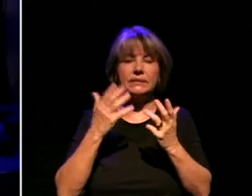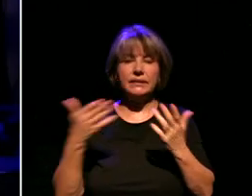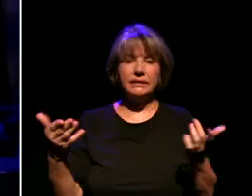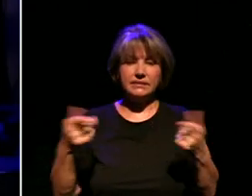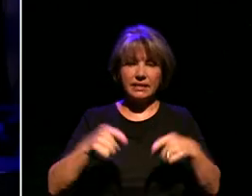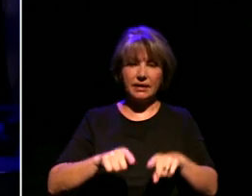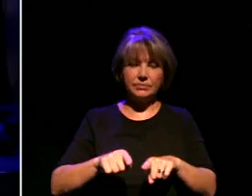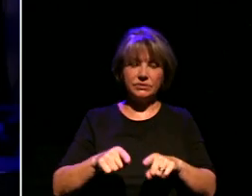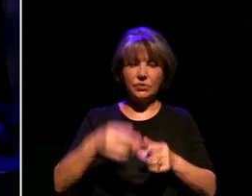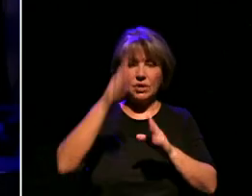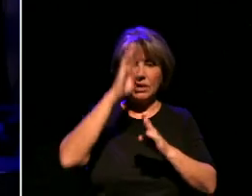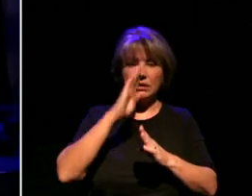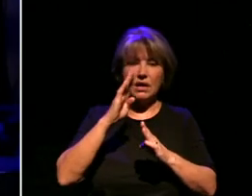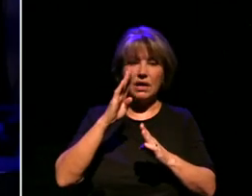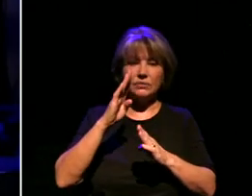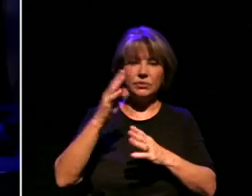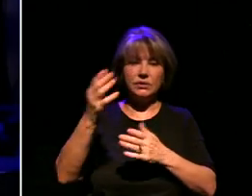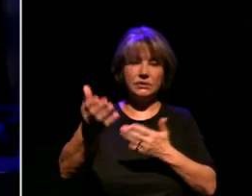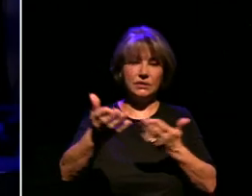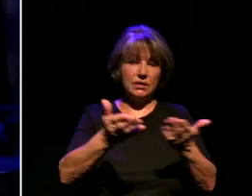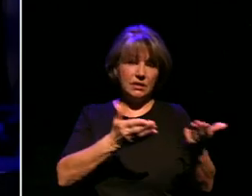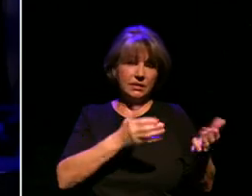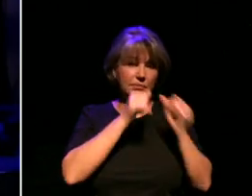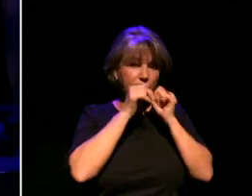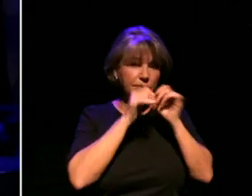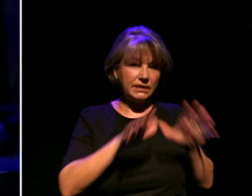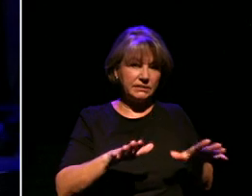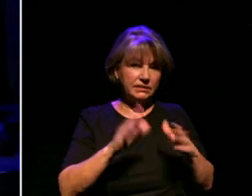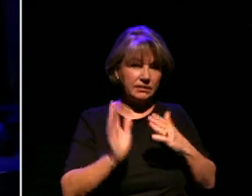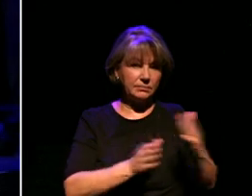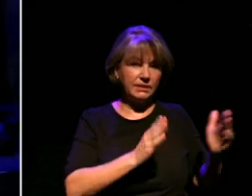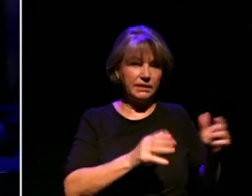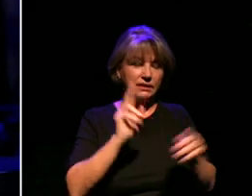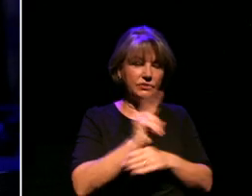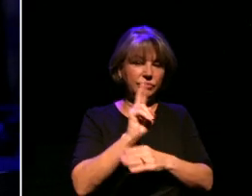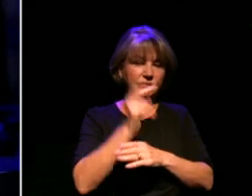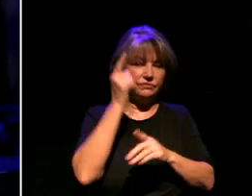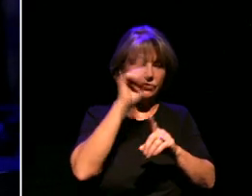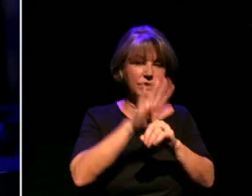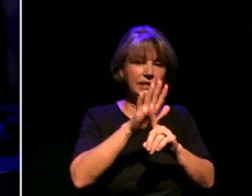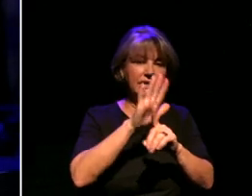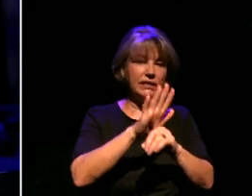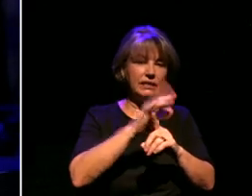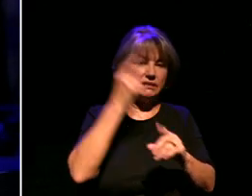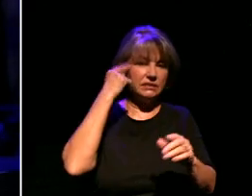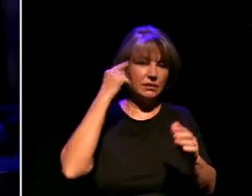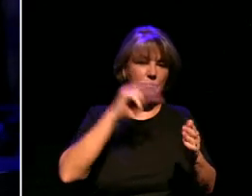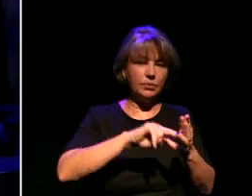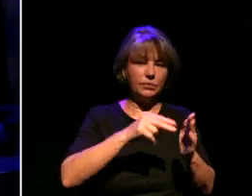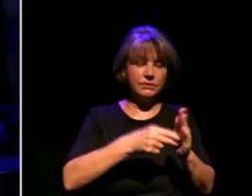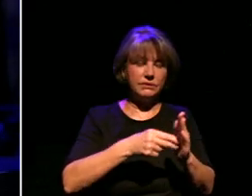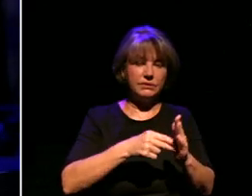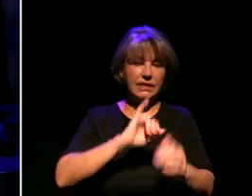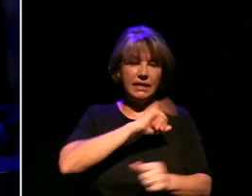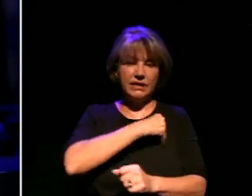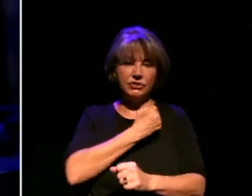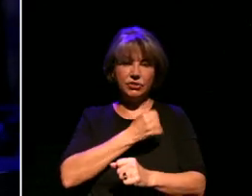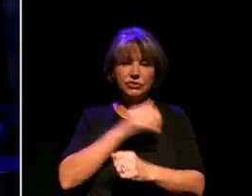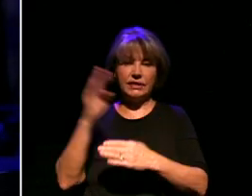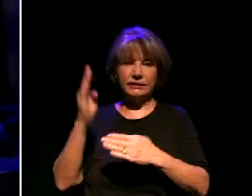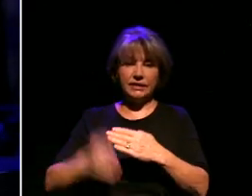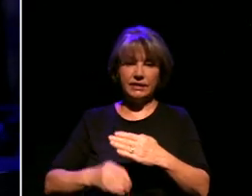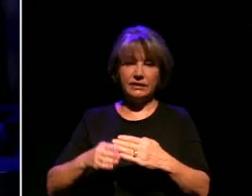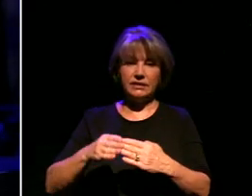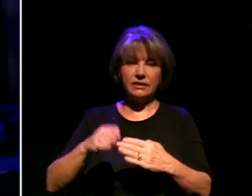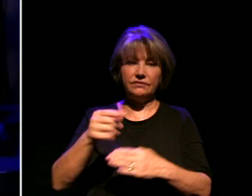takes whatever we plan and he will use it for his purposes. And Joseph, at the end of Genesis, in Genesis